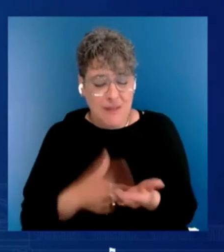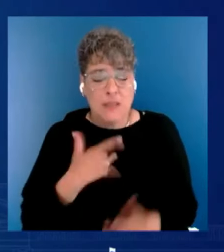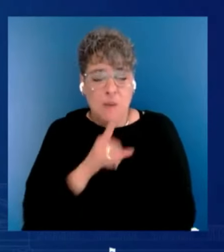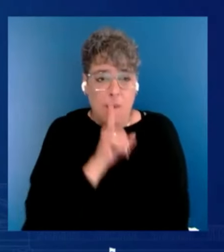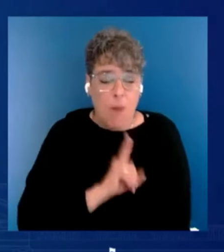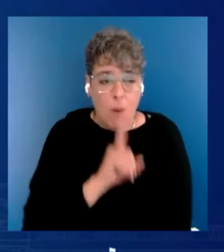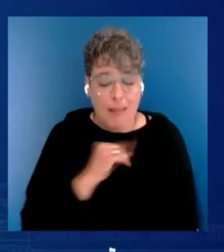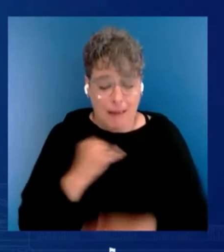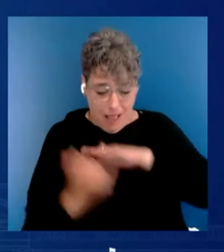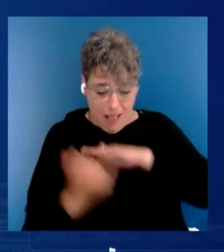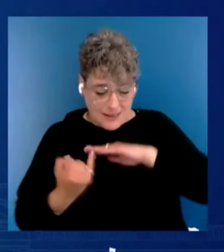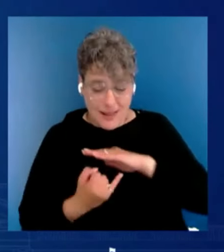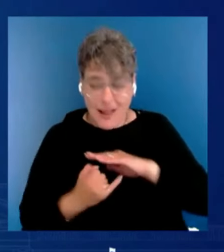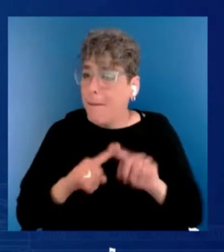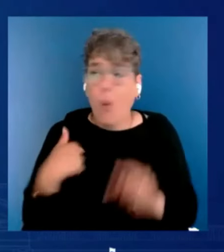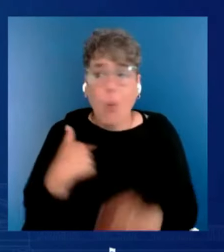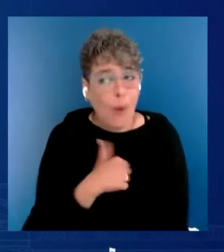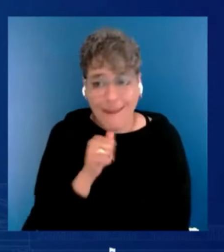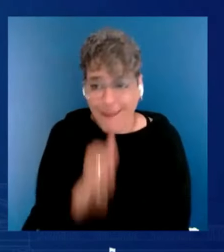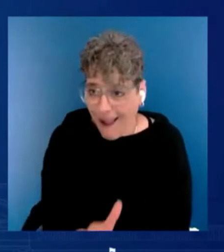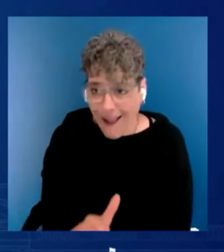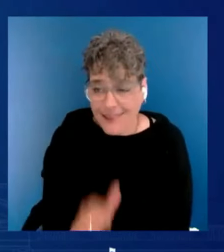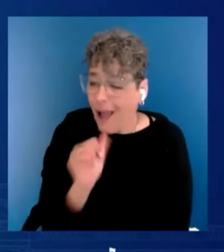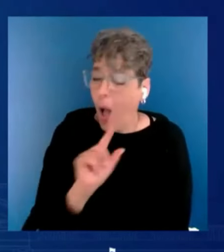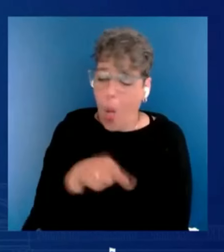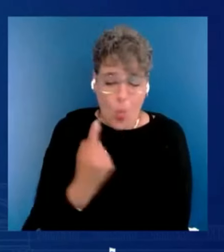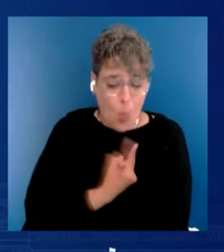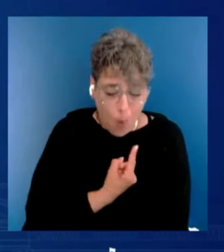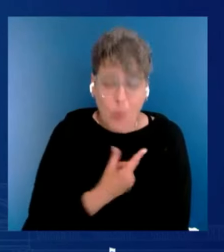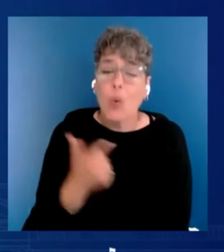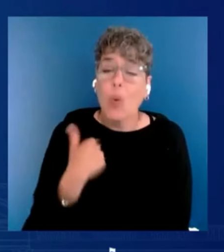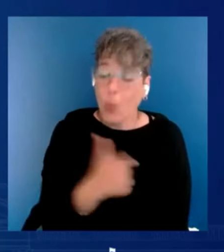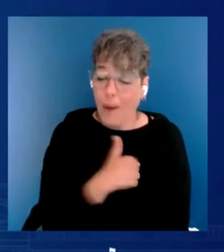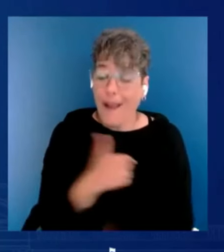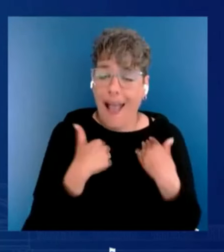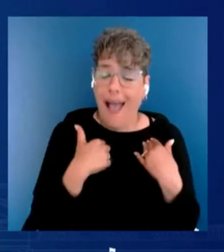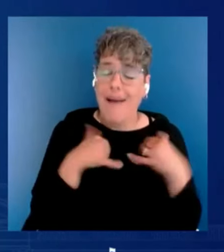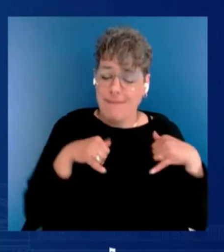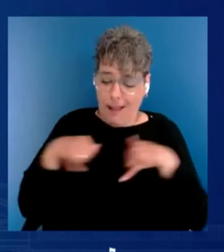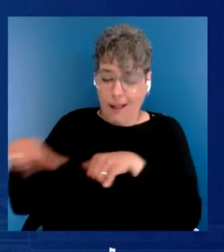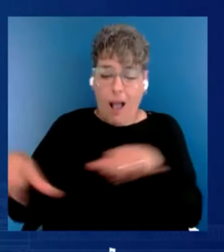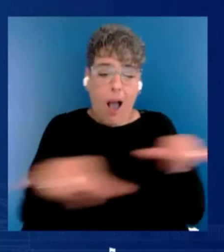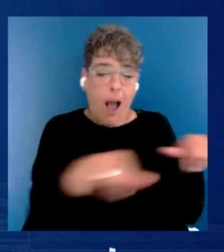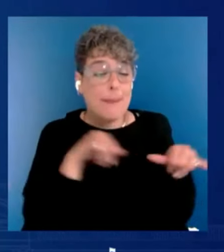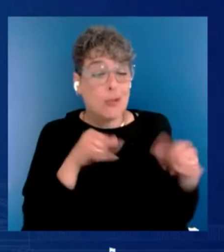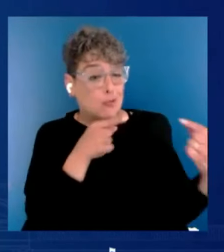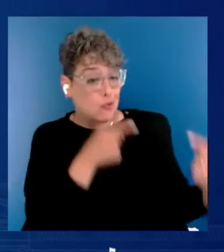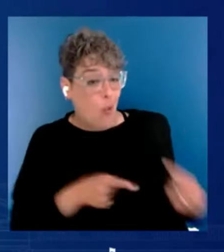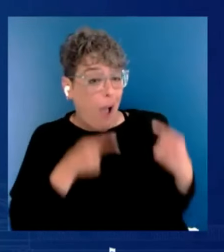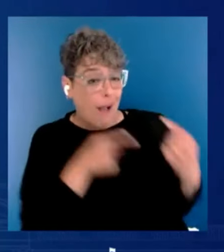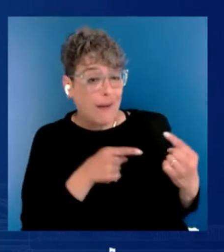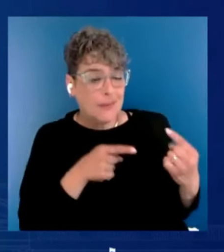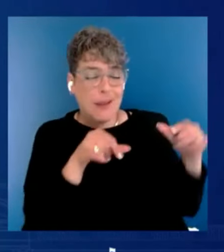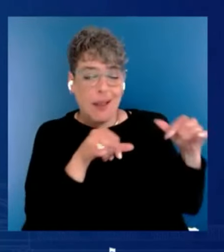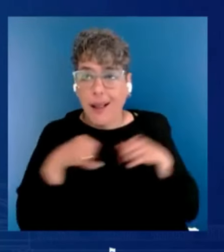alone, that we share common struggles, but also common hopes. And it is when we come together, not just in moments like this,